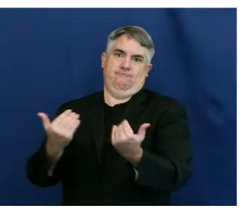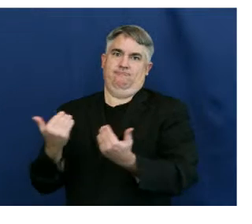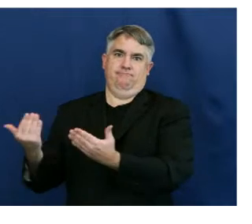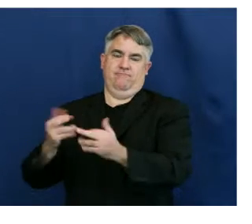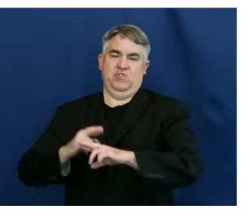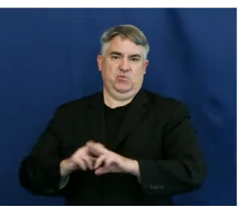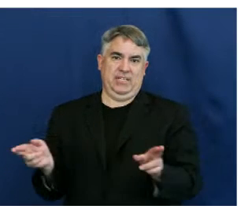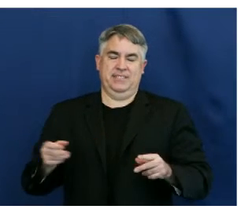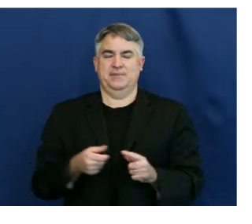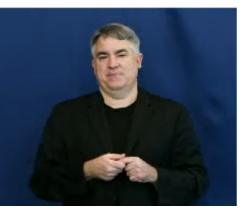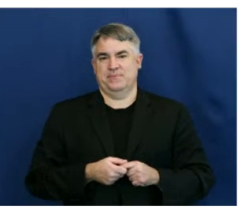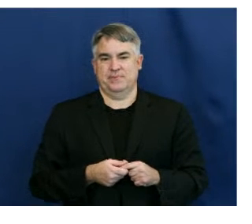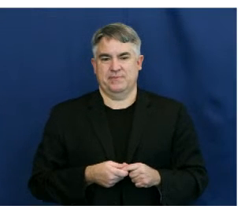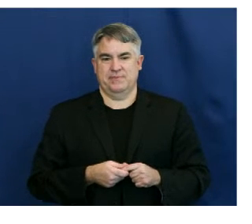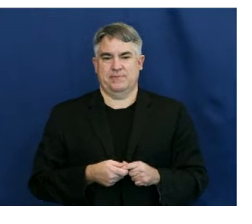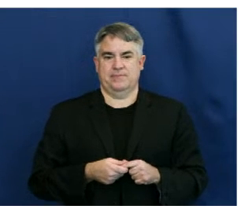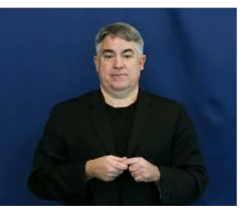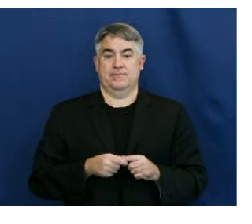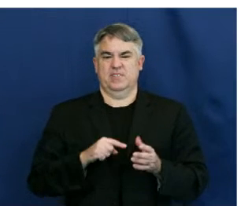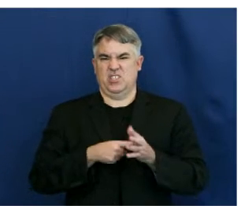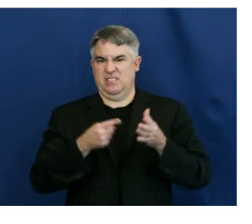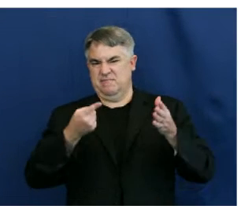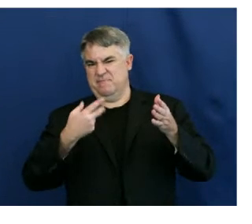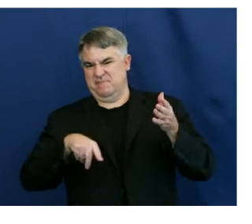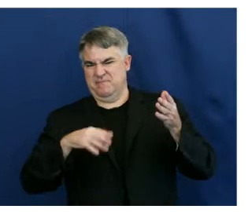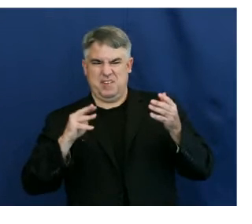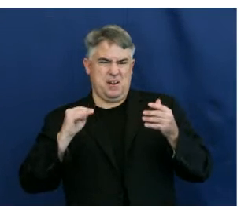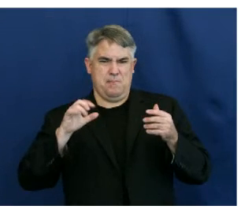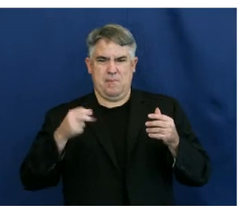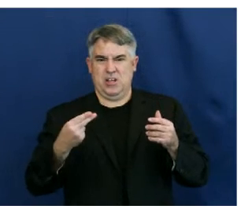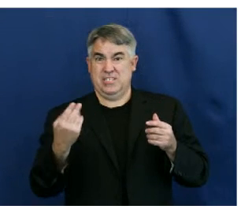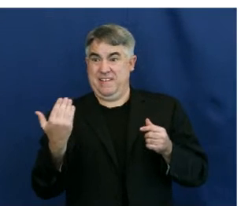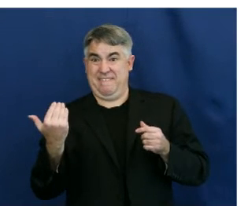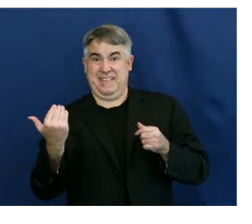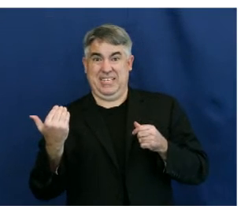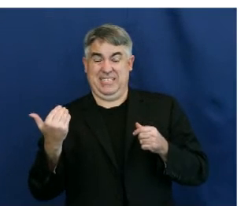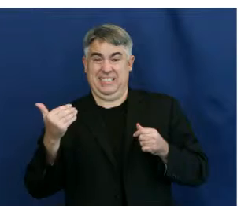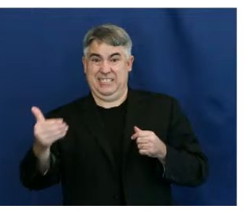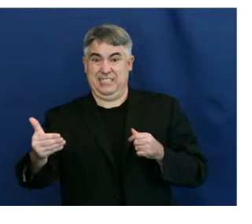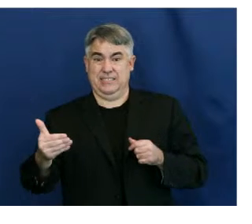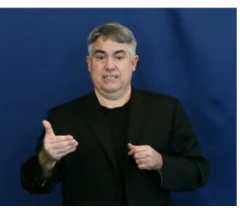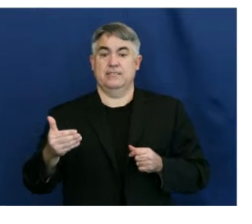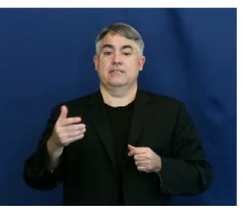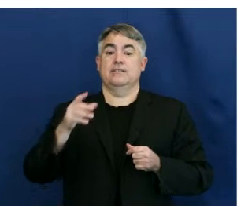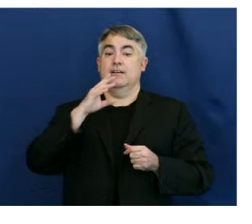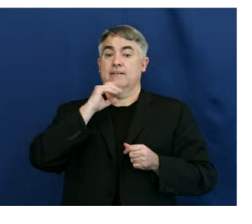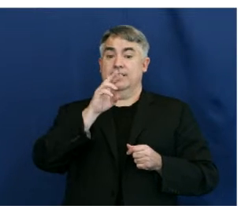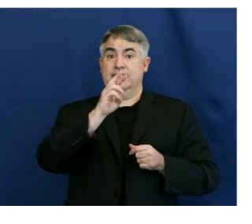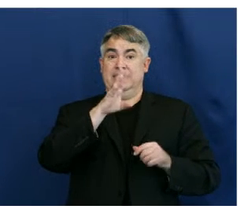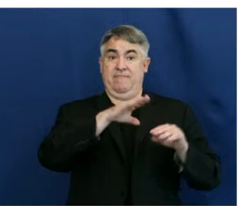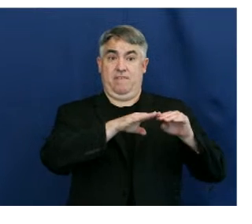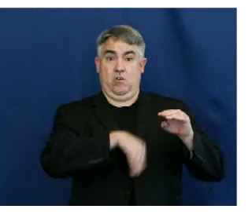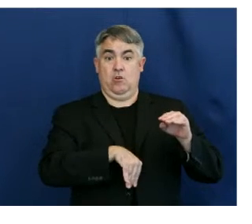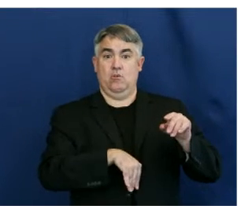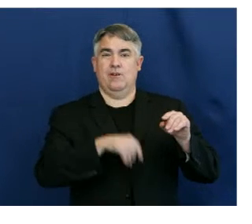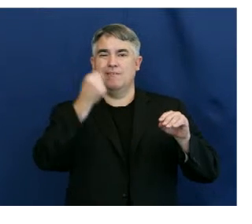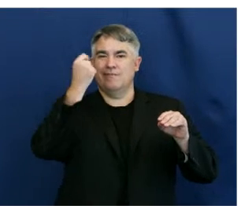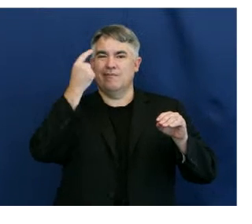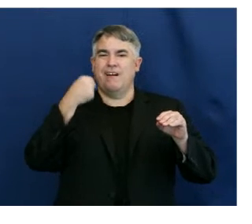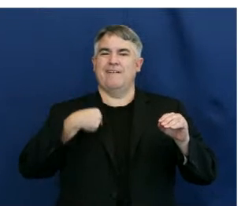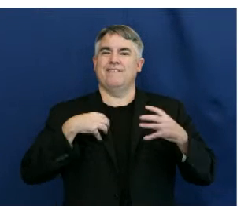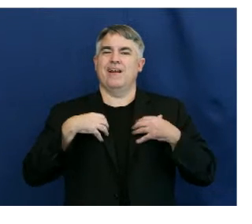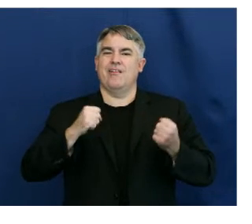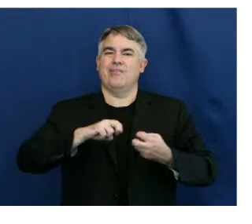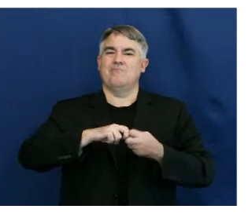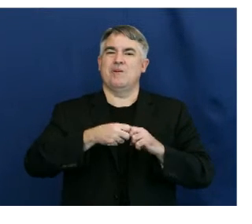then, of course, on March 15th, we will be opening for folks with underlying health conditions. And so we've got a few weeks before we hit